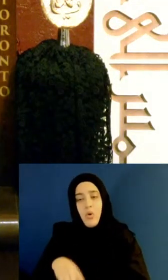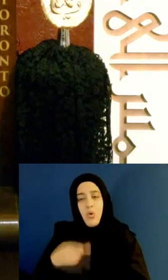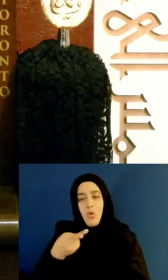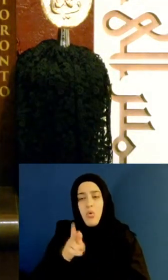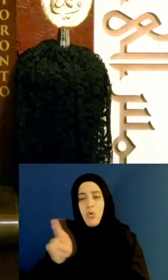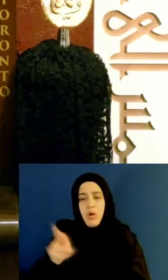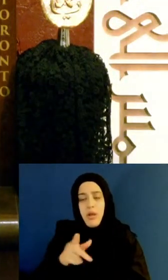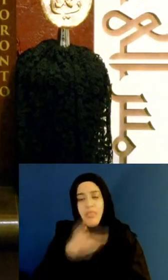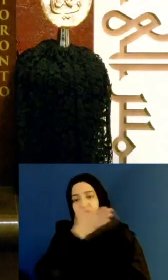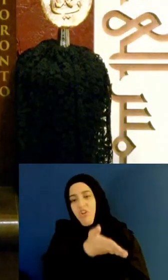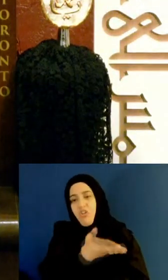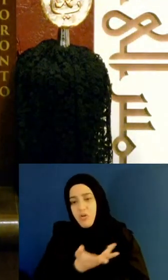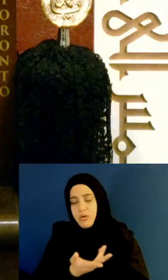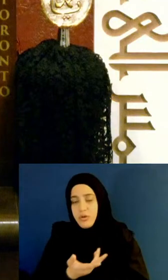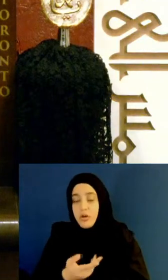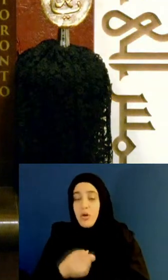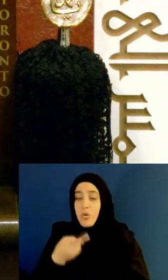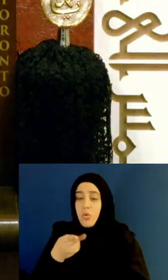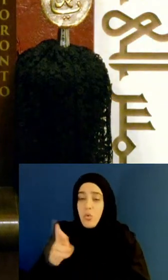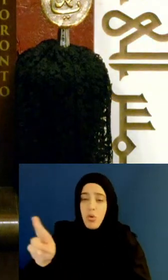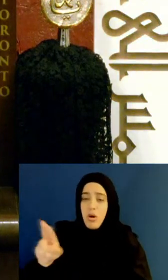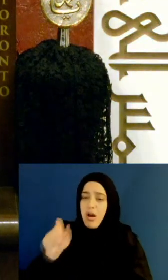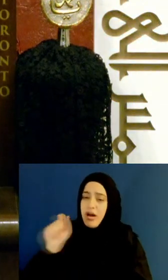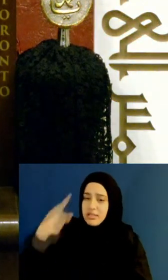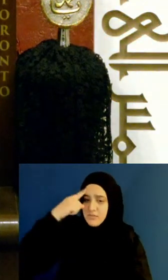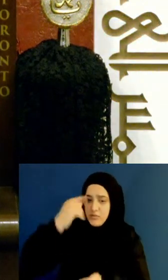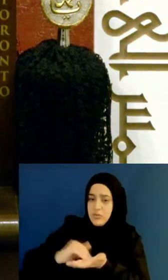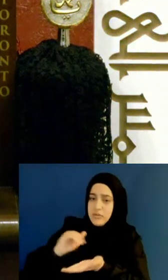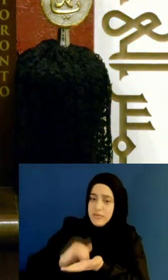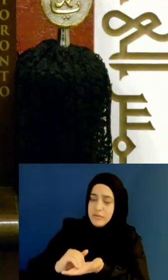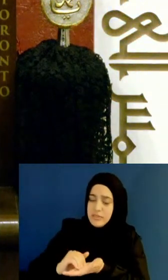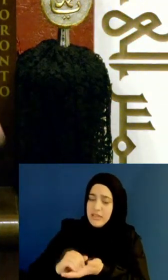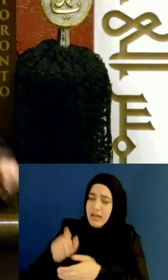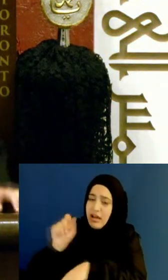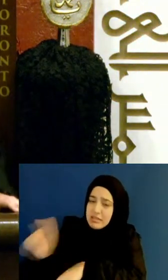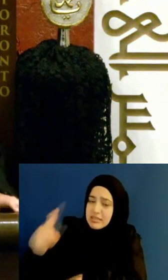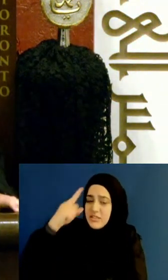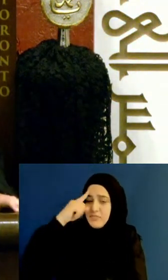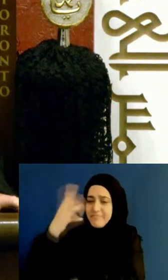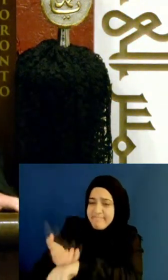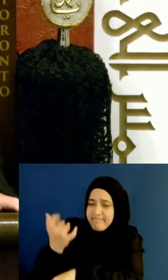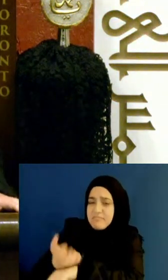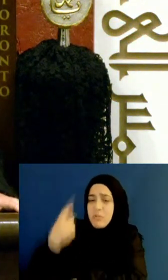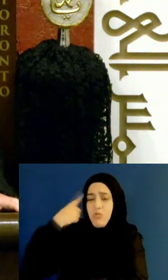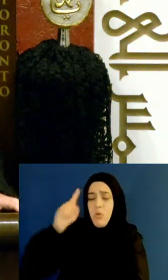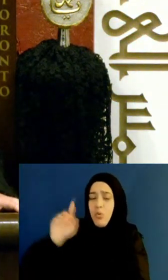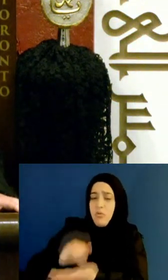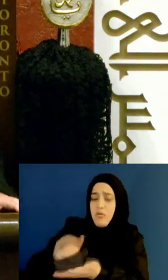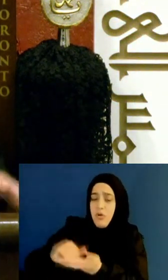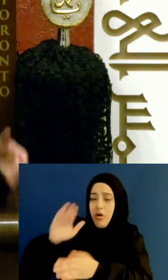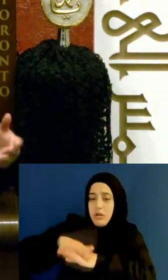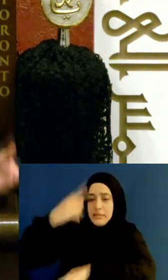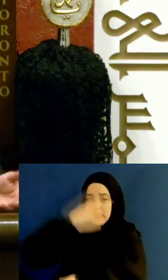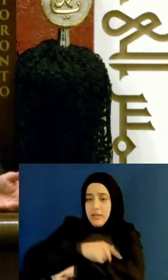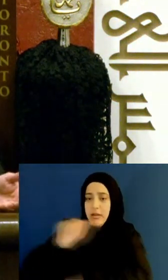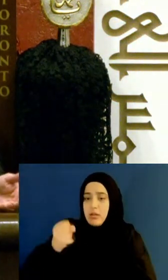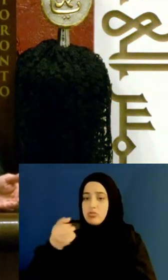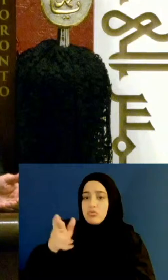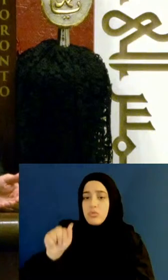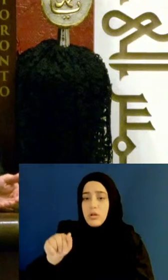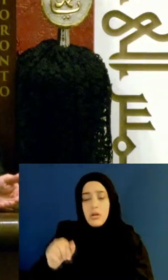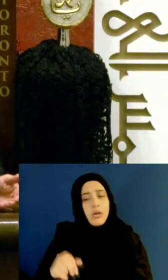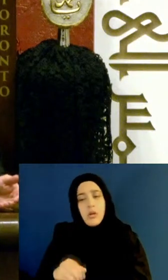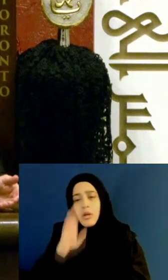Hur performs tawbah and repents from Imam al-Hussein on the day of Ashura. What does Imam al-Hussein do? Imam al-Hussein forgives